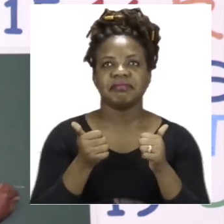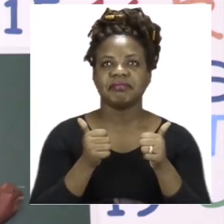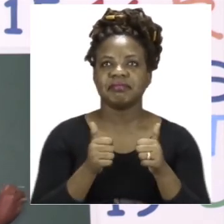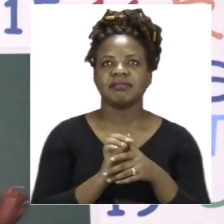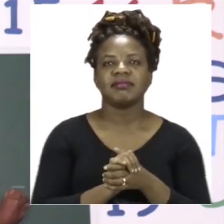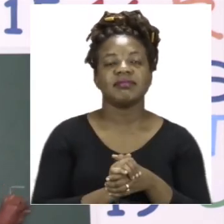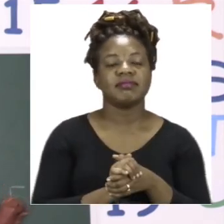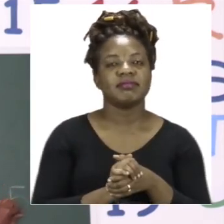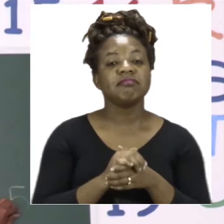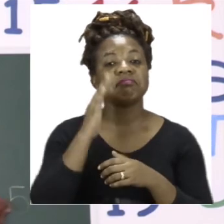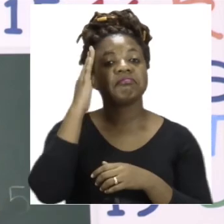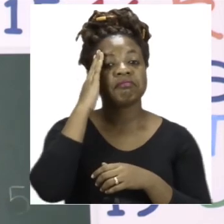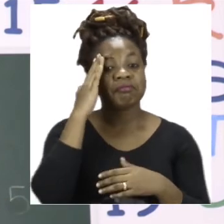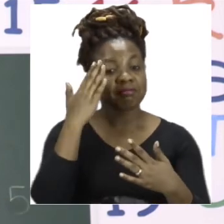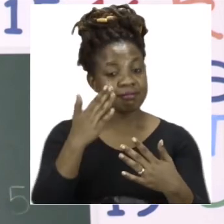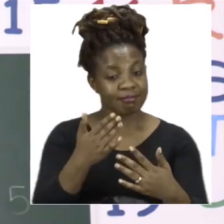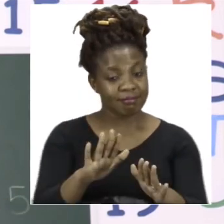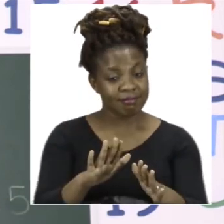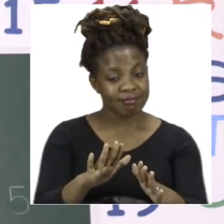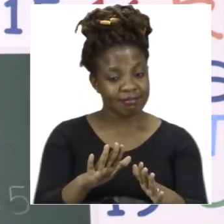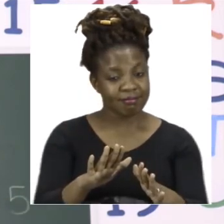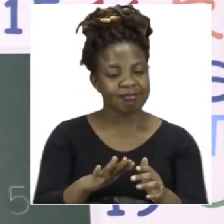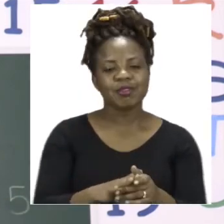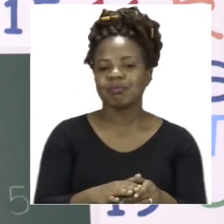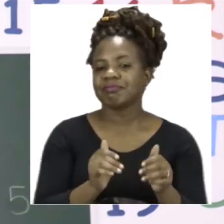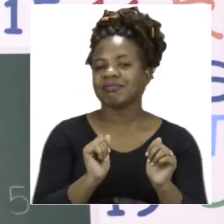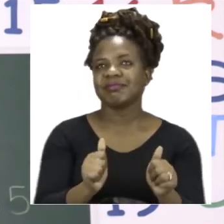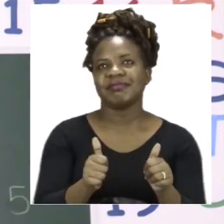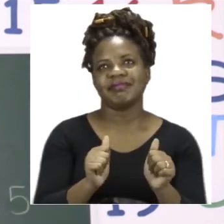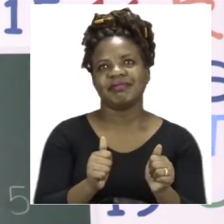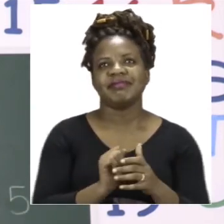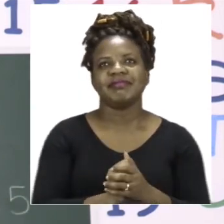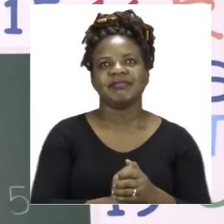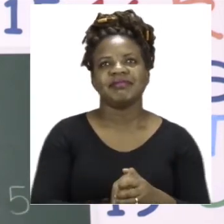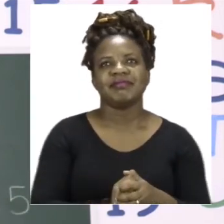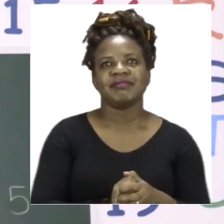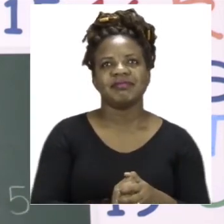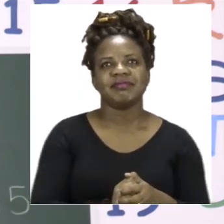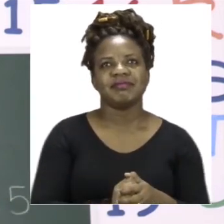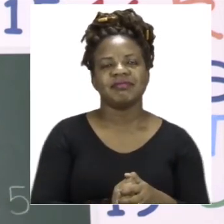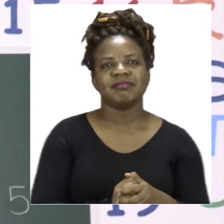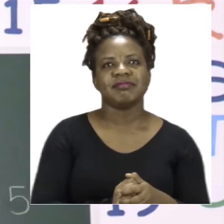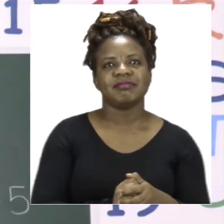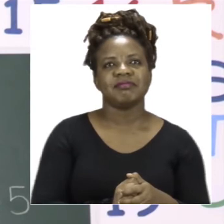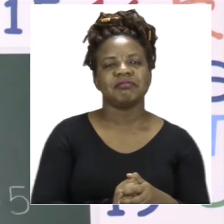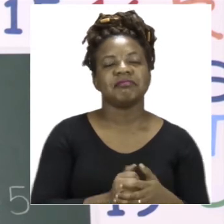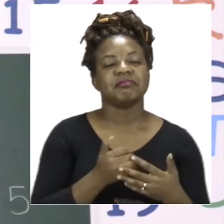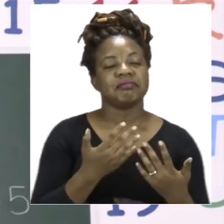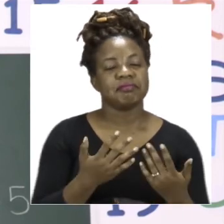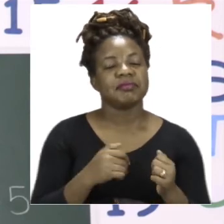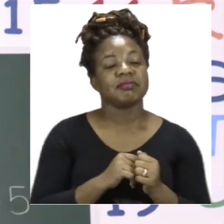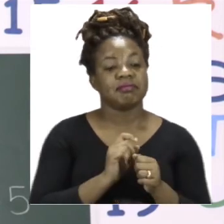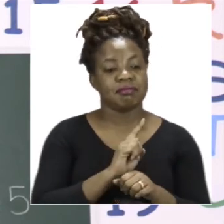it before I said it. So now let's see if we did the right thing. We started by